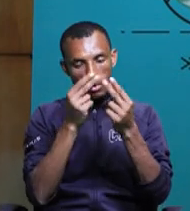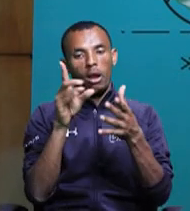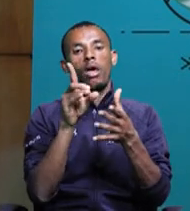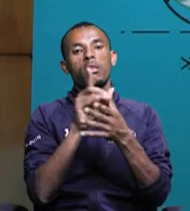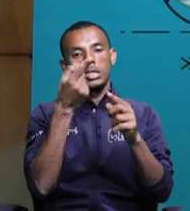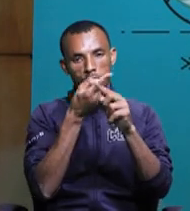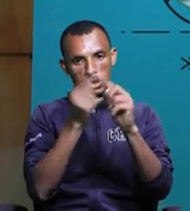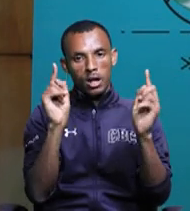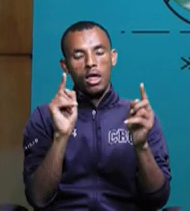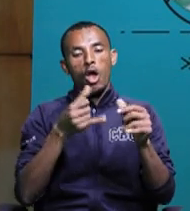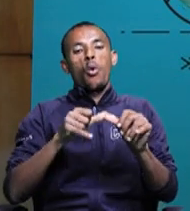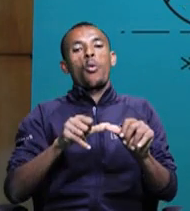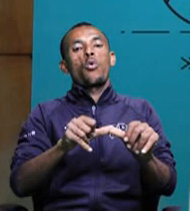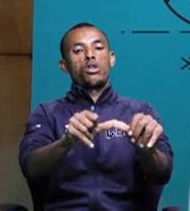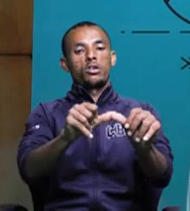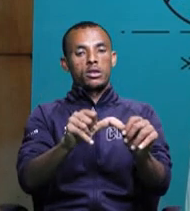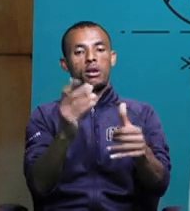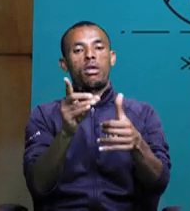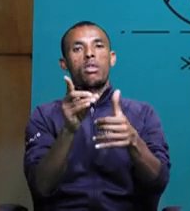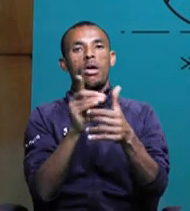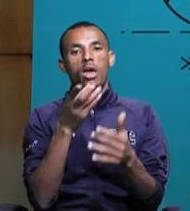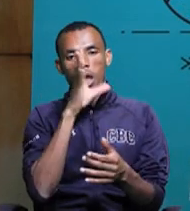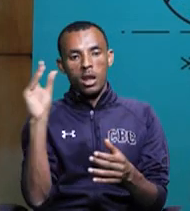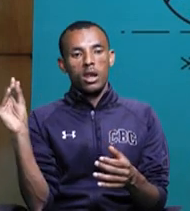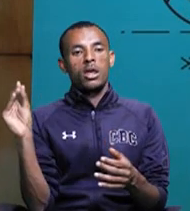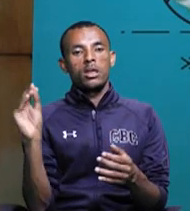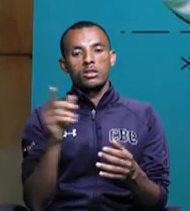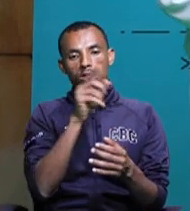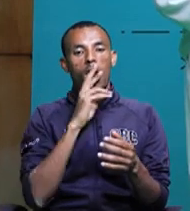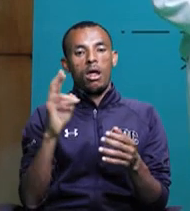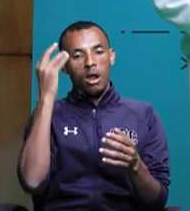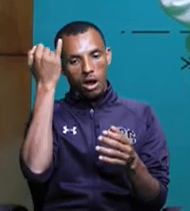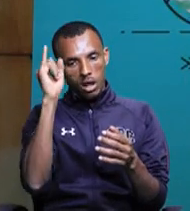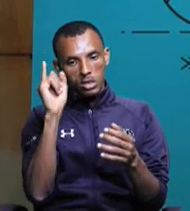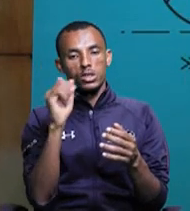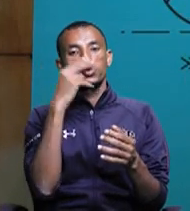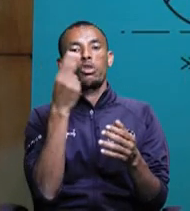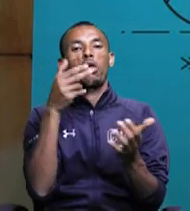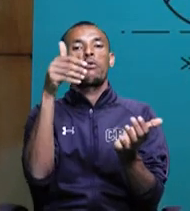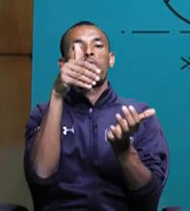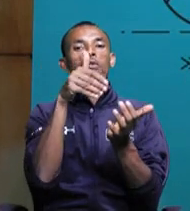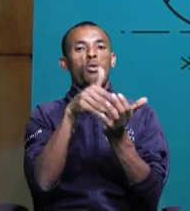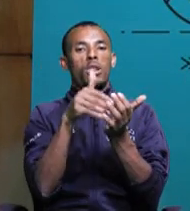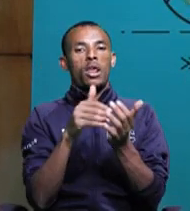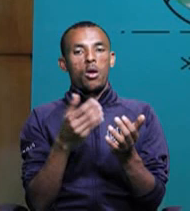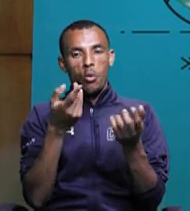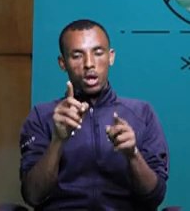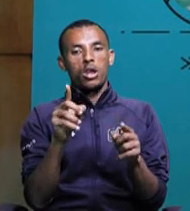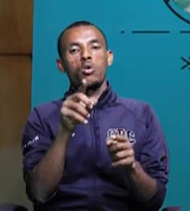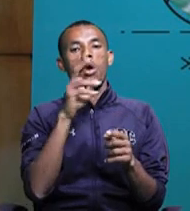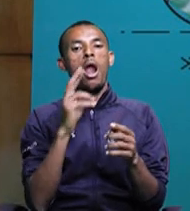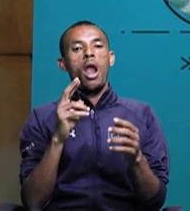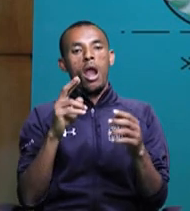data, especially continuous data. And there are terms that you are using frequently when you